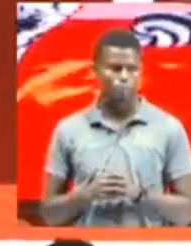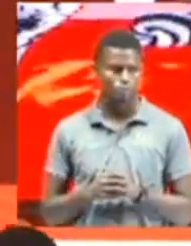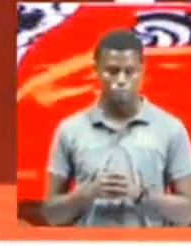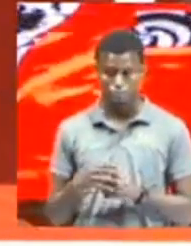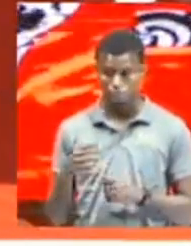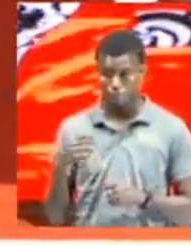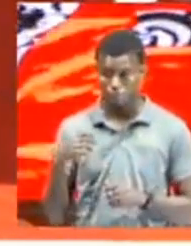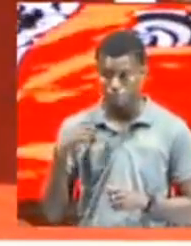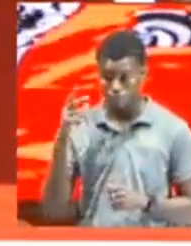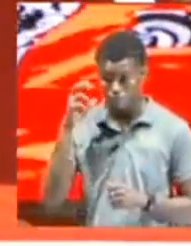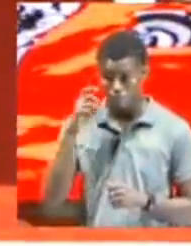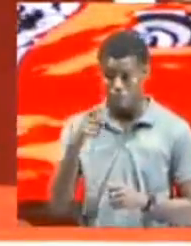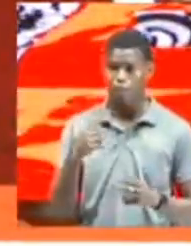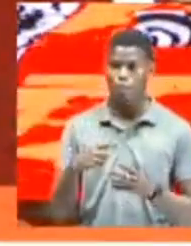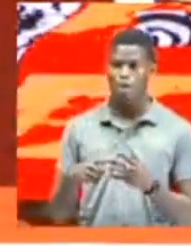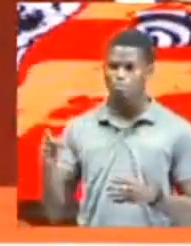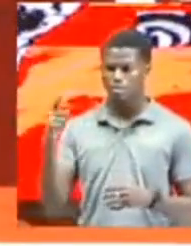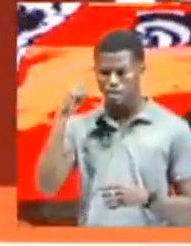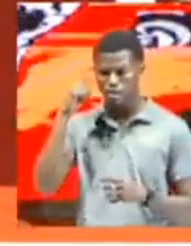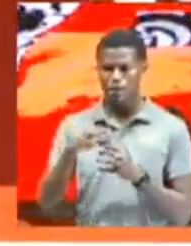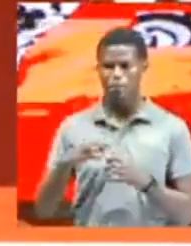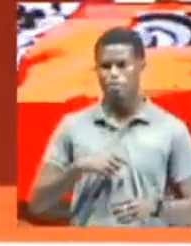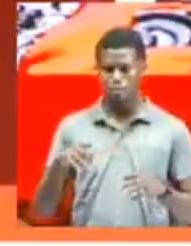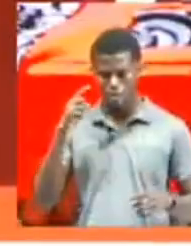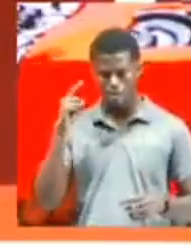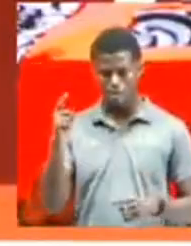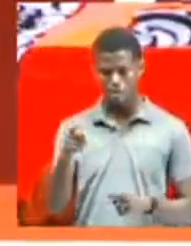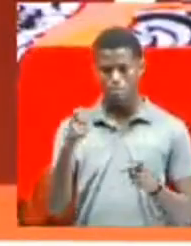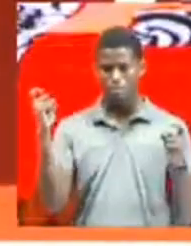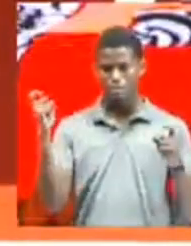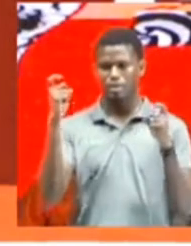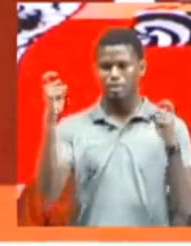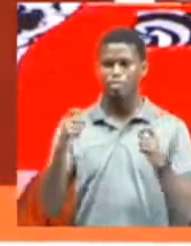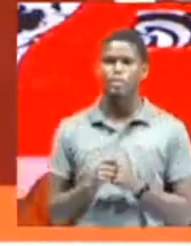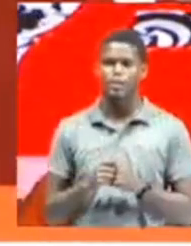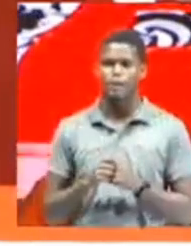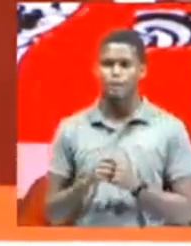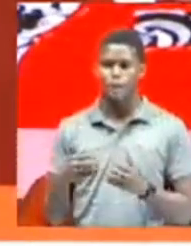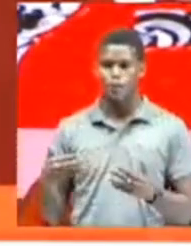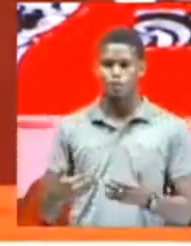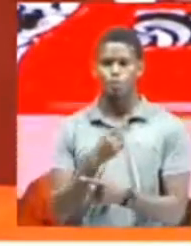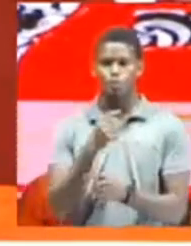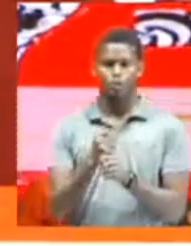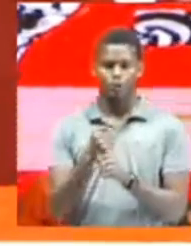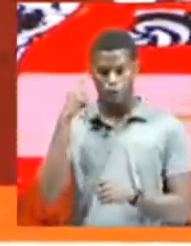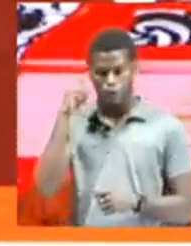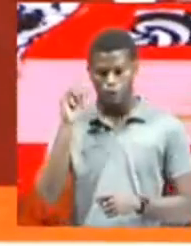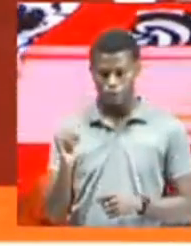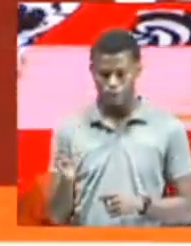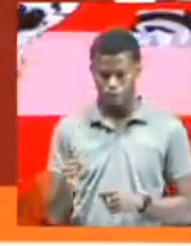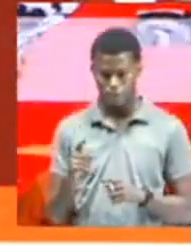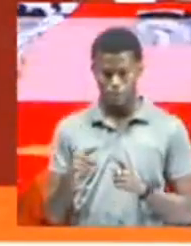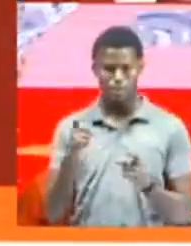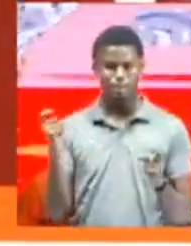they celebrated new trucks for garbage and then celebrated old bus for